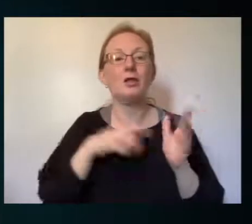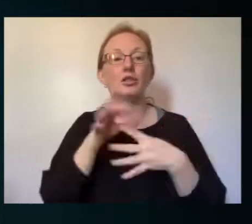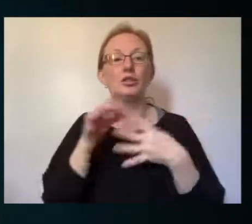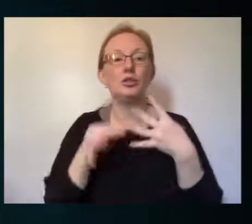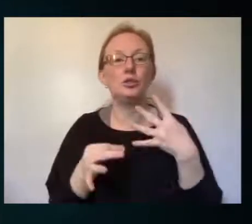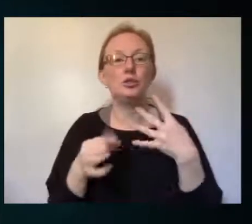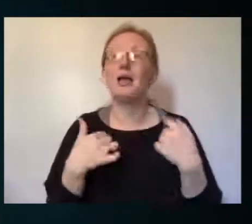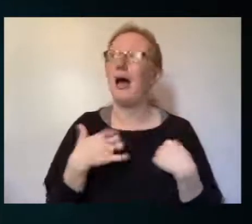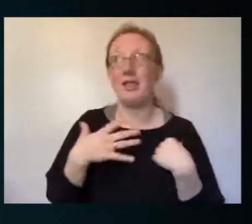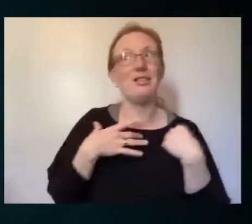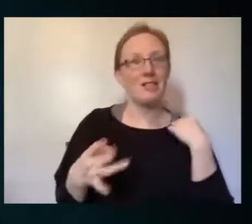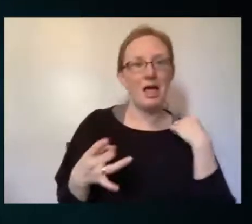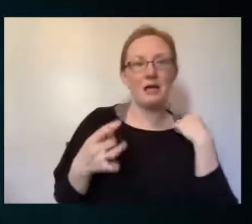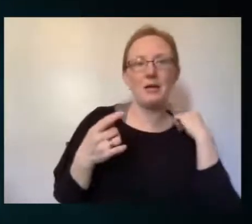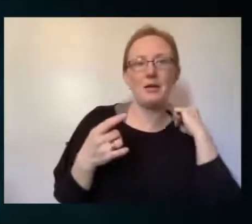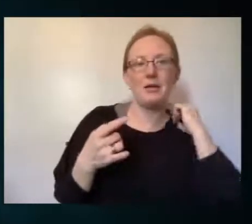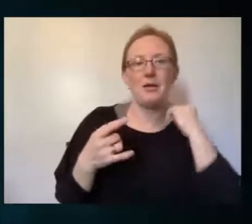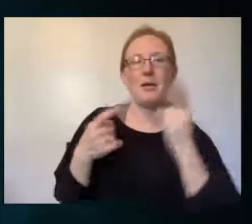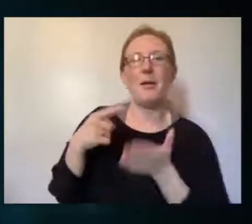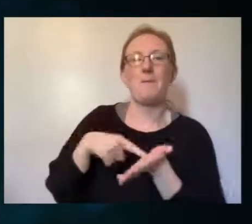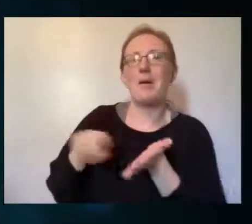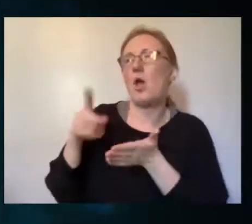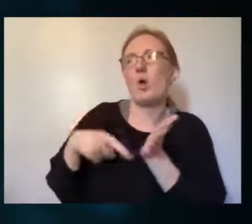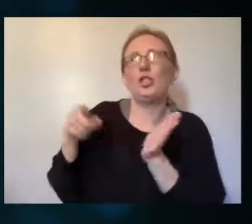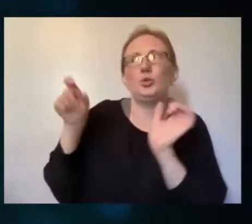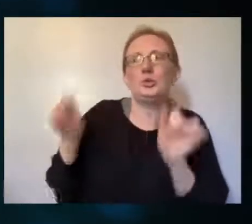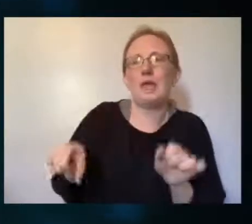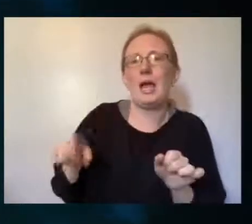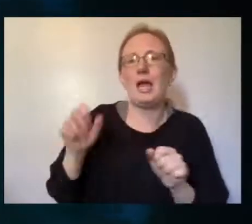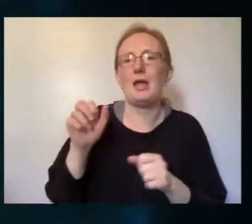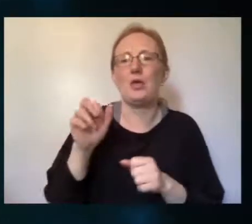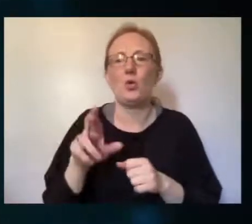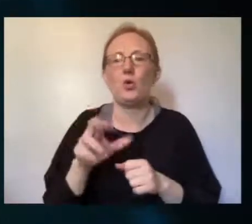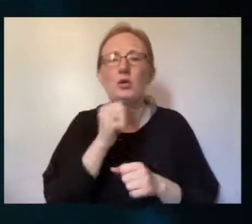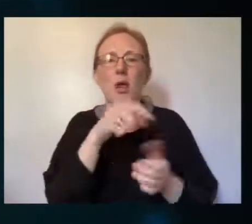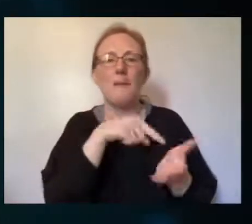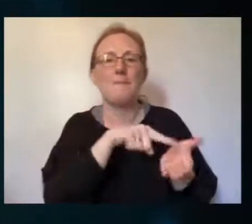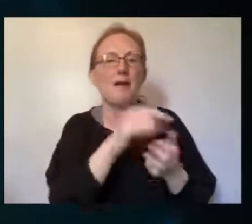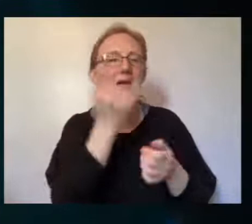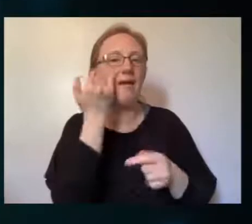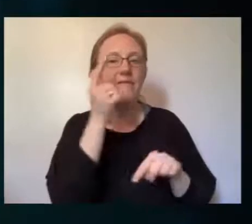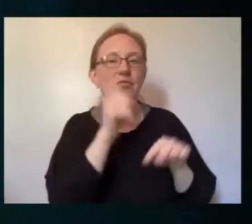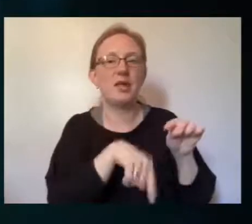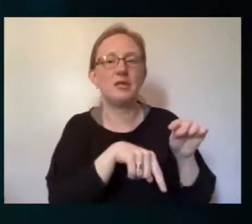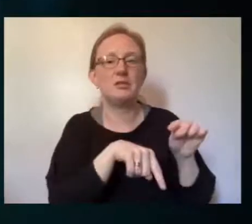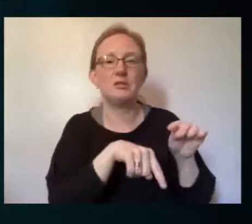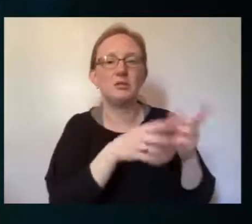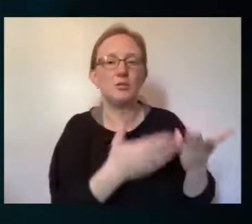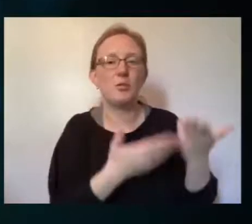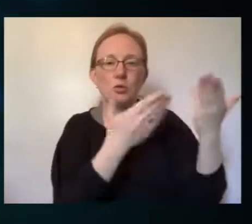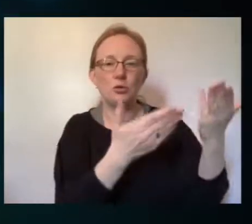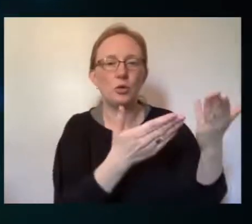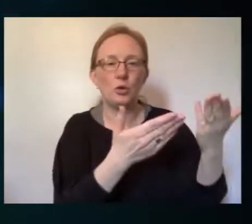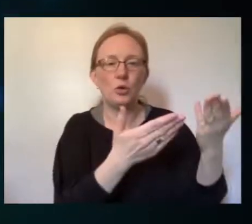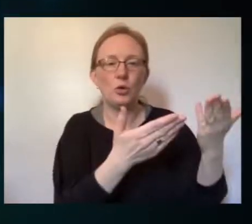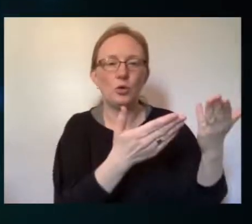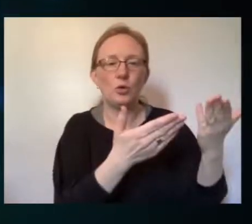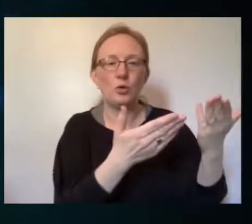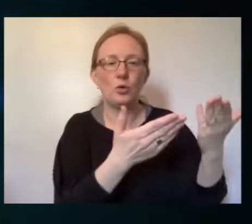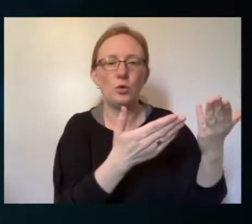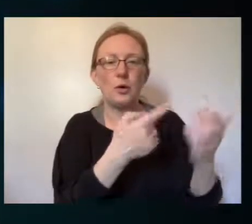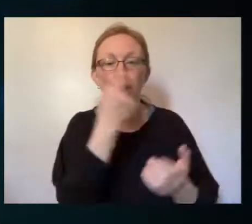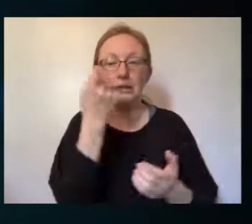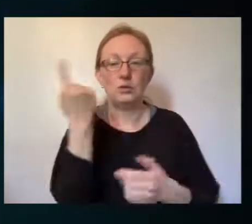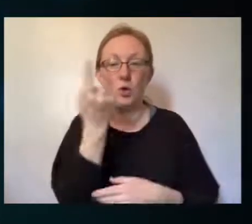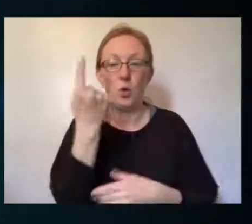the pay if you pay what you can, or do not pay if you cannot proposals, because